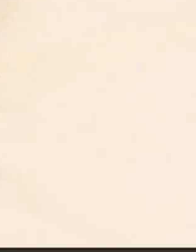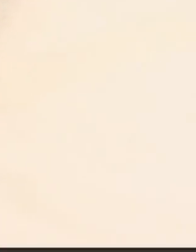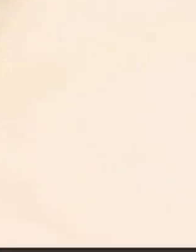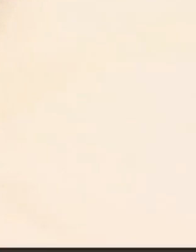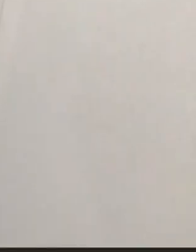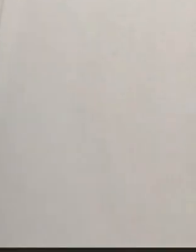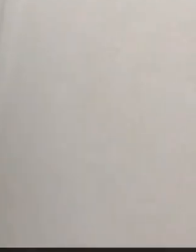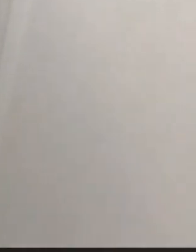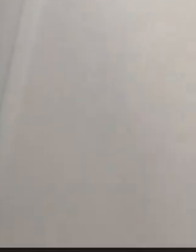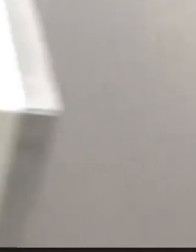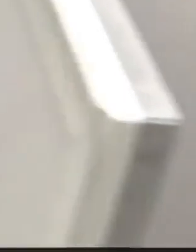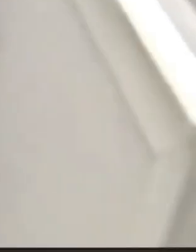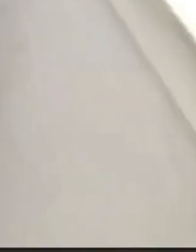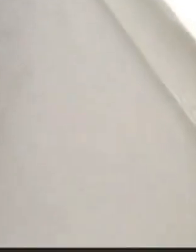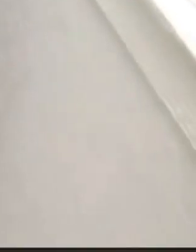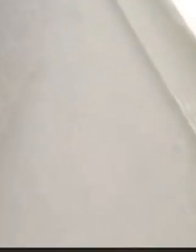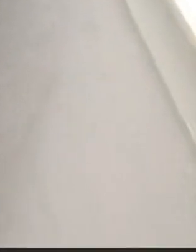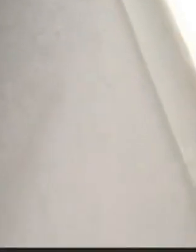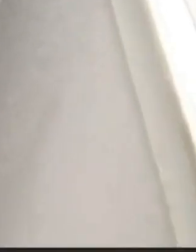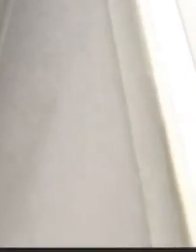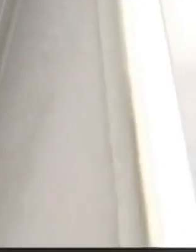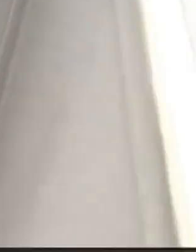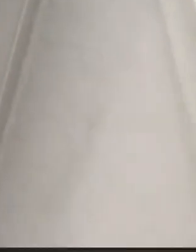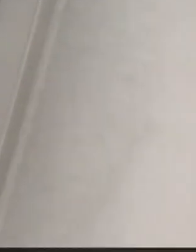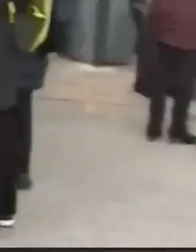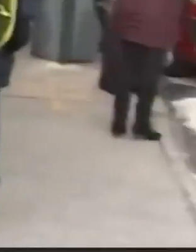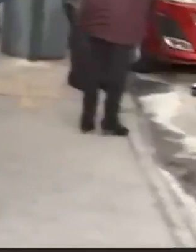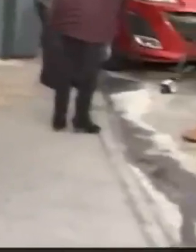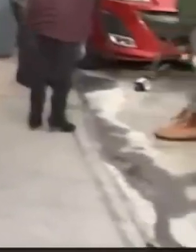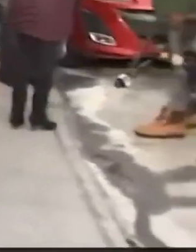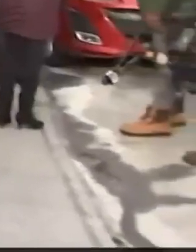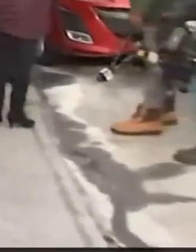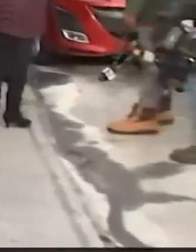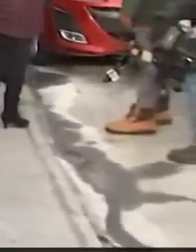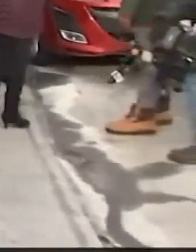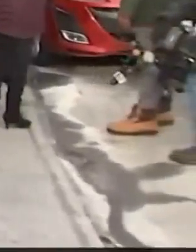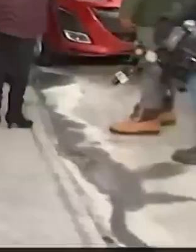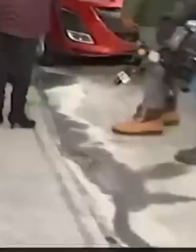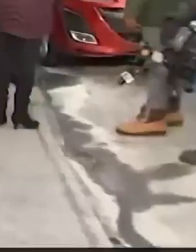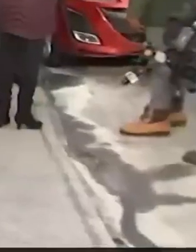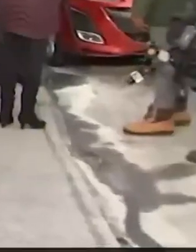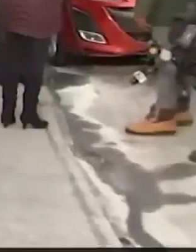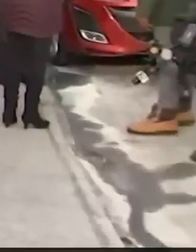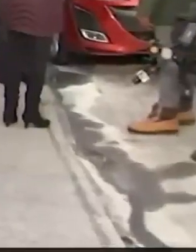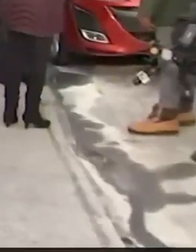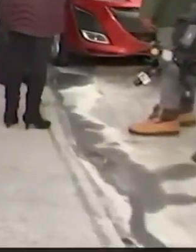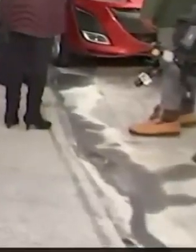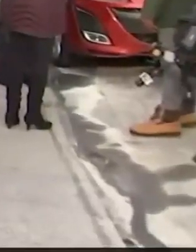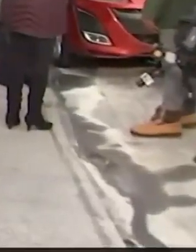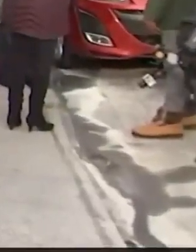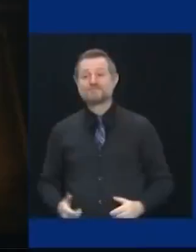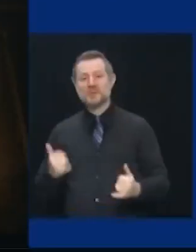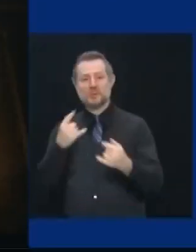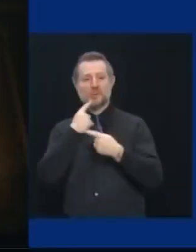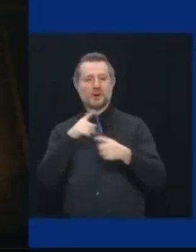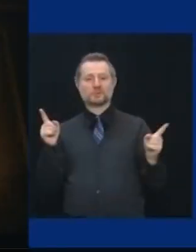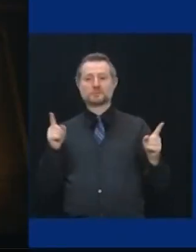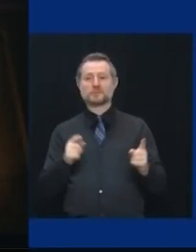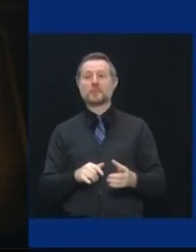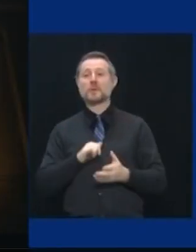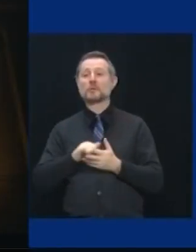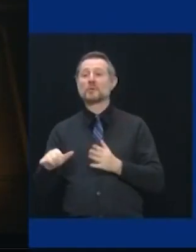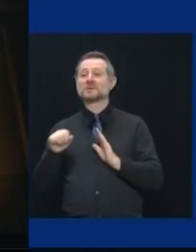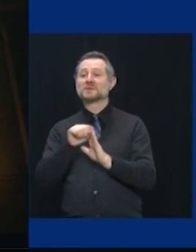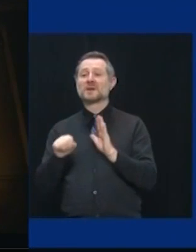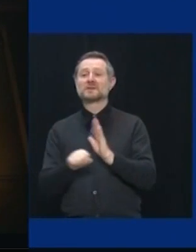much vaccine sitting unused at distribution sites, today with seniors lined up to get their shots, even the